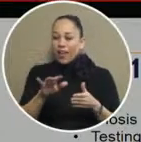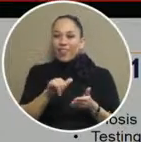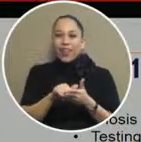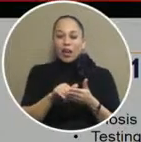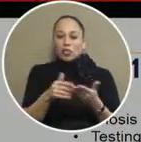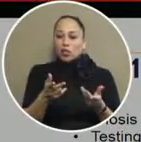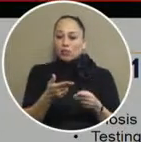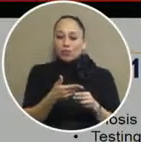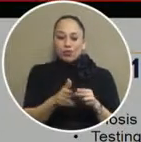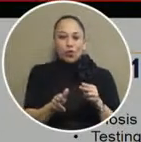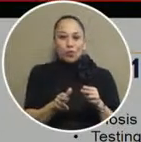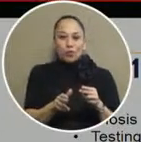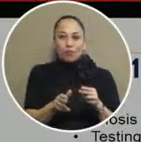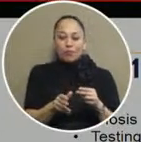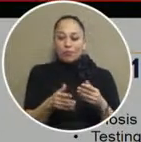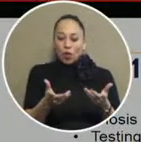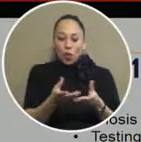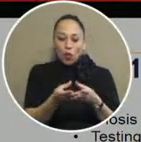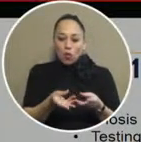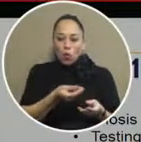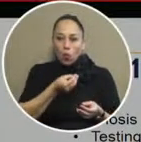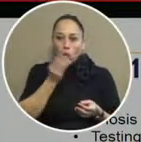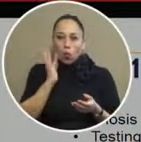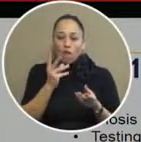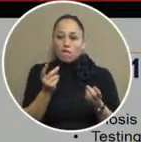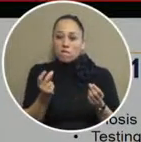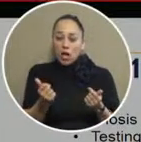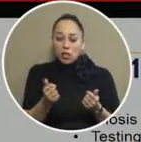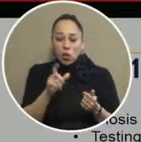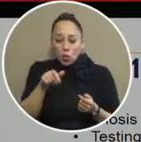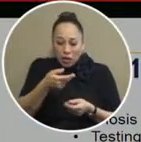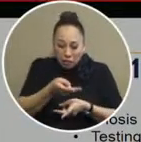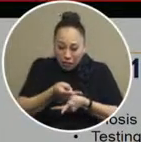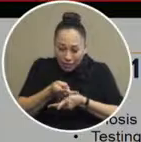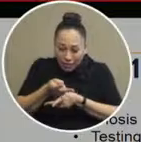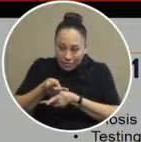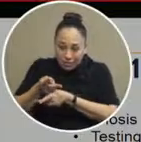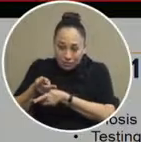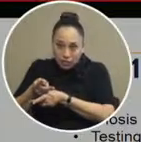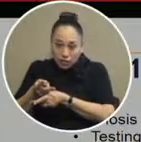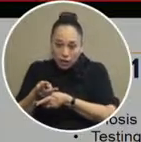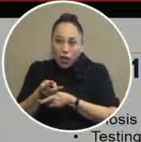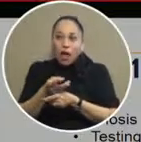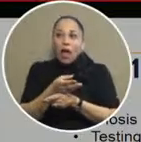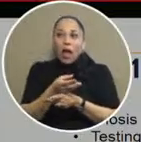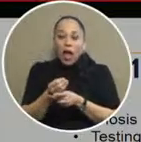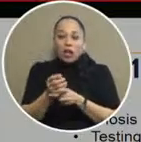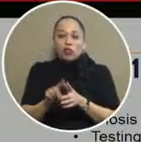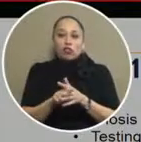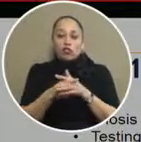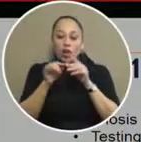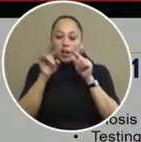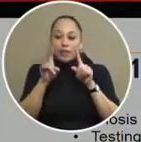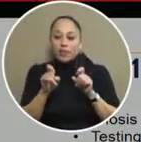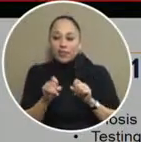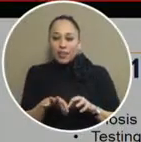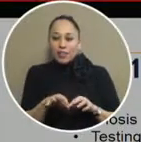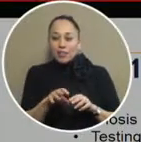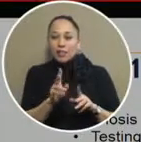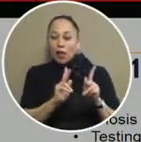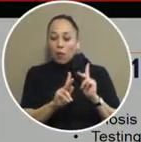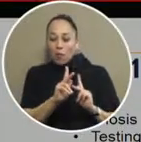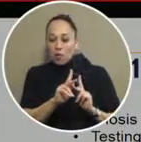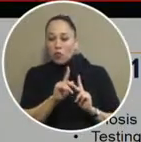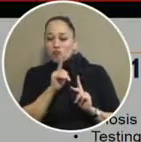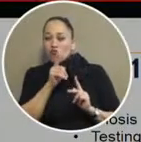very short supply. So we needed to take very good care and aim and start testing those that are considered